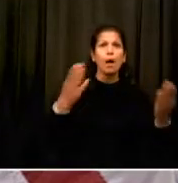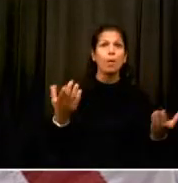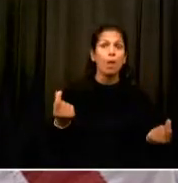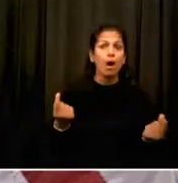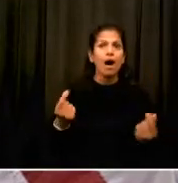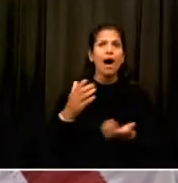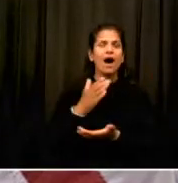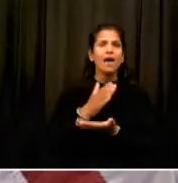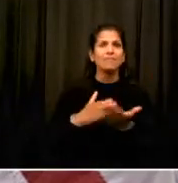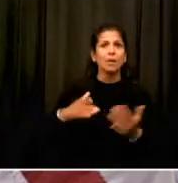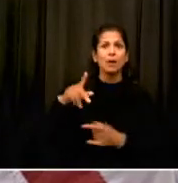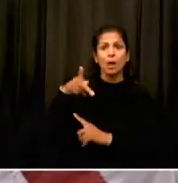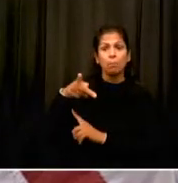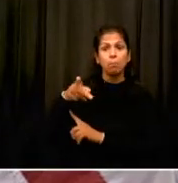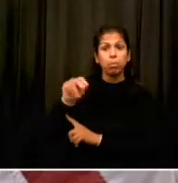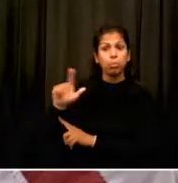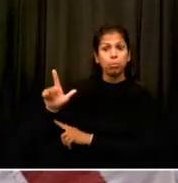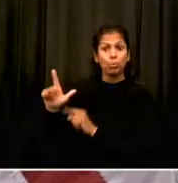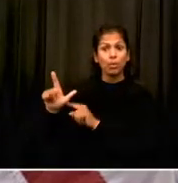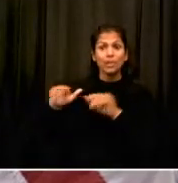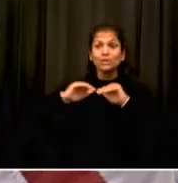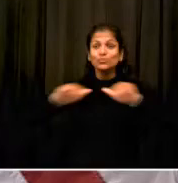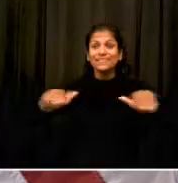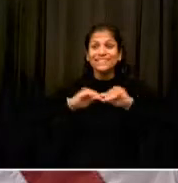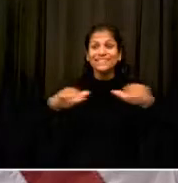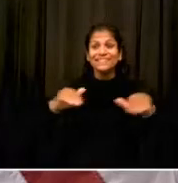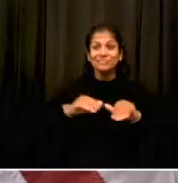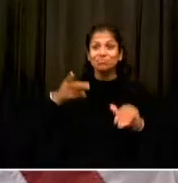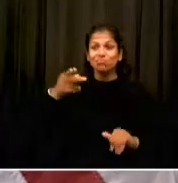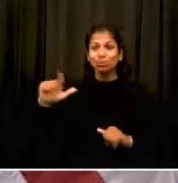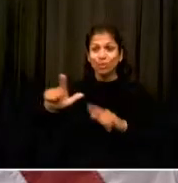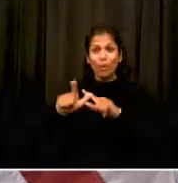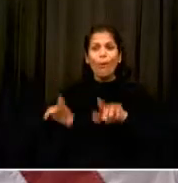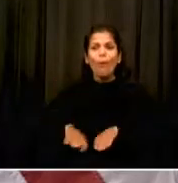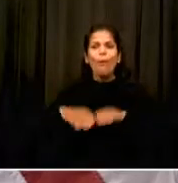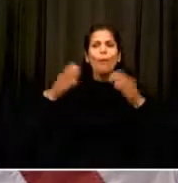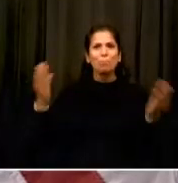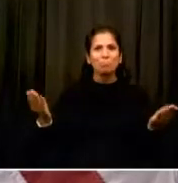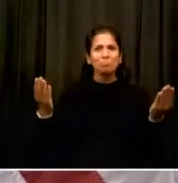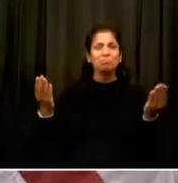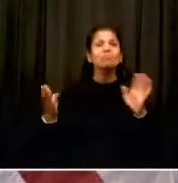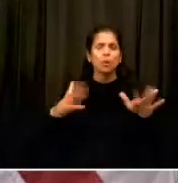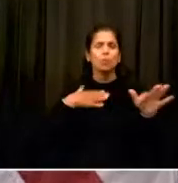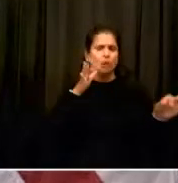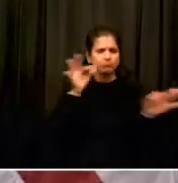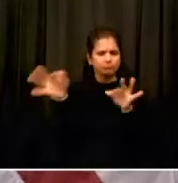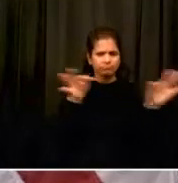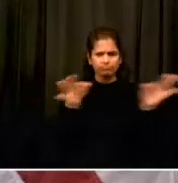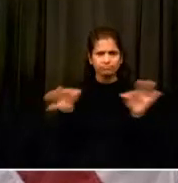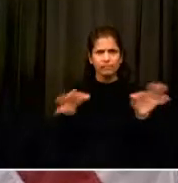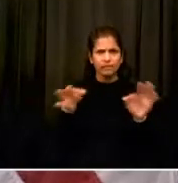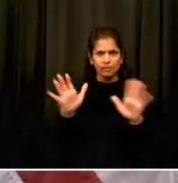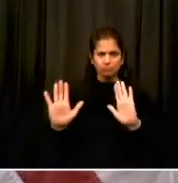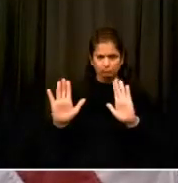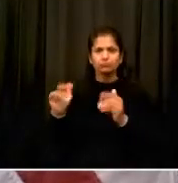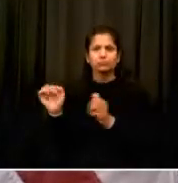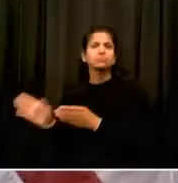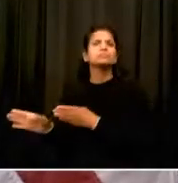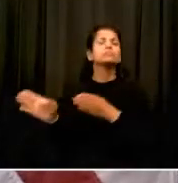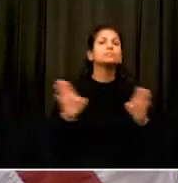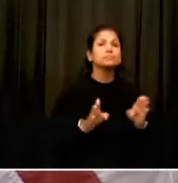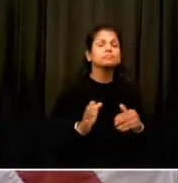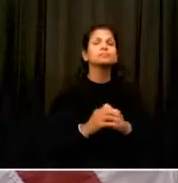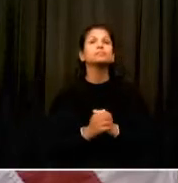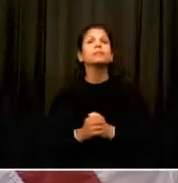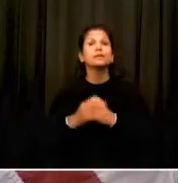city. So as we continue to fight back, build back, we recognize the